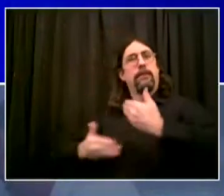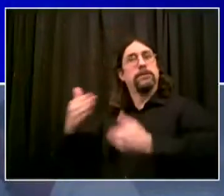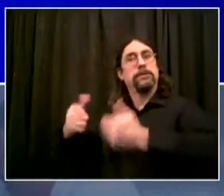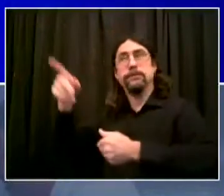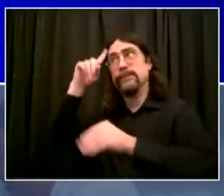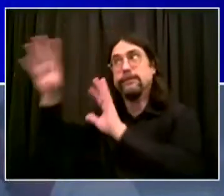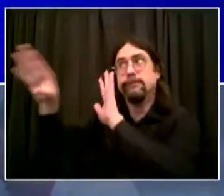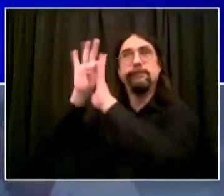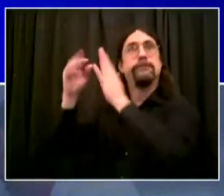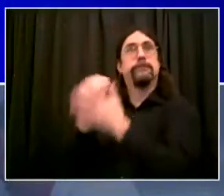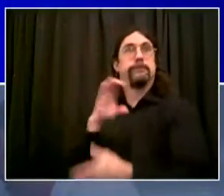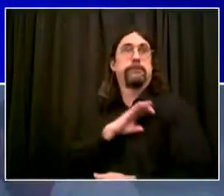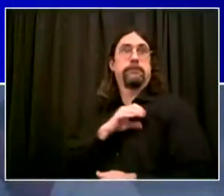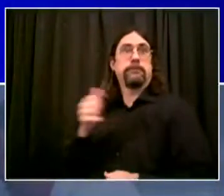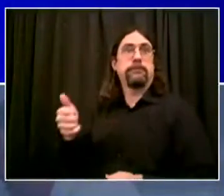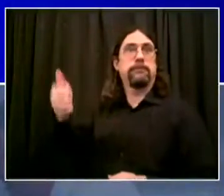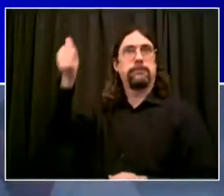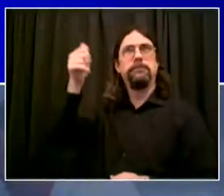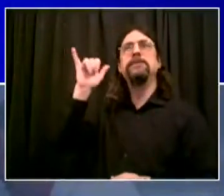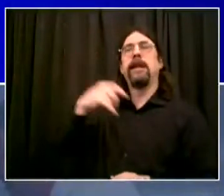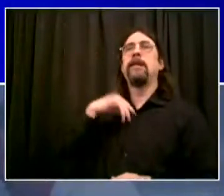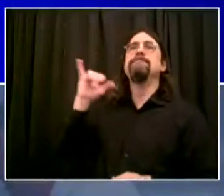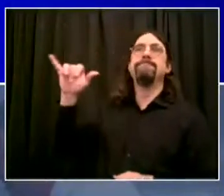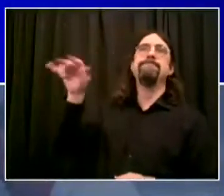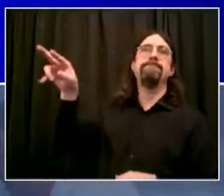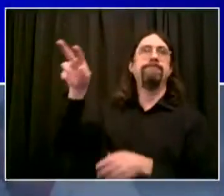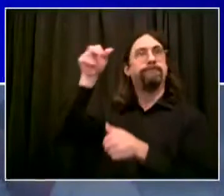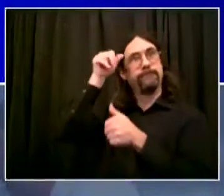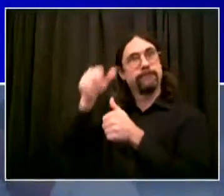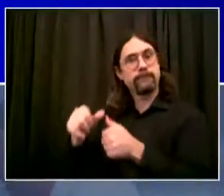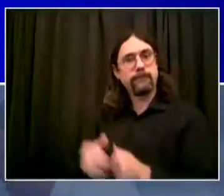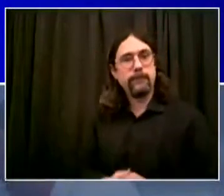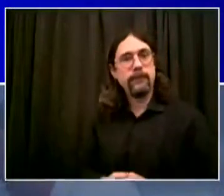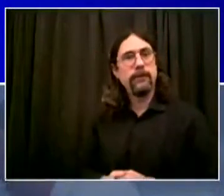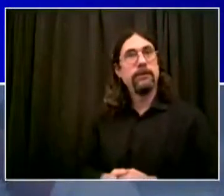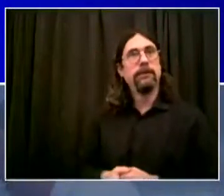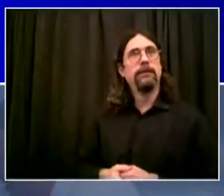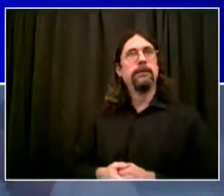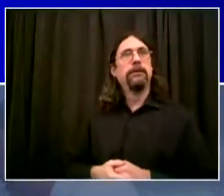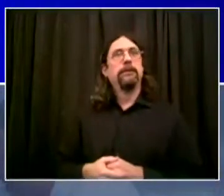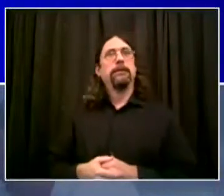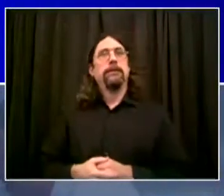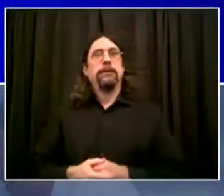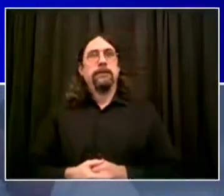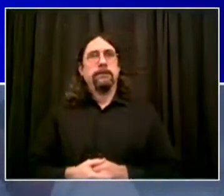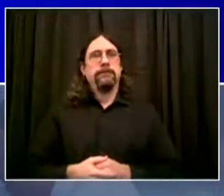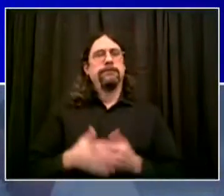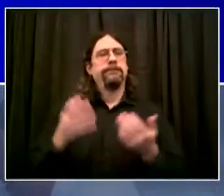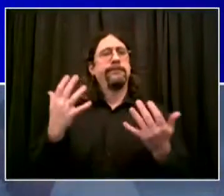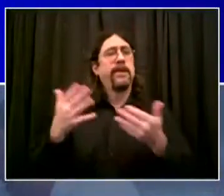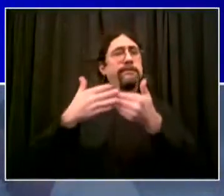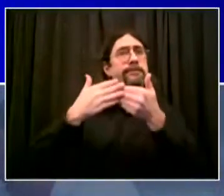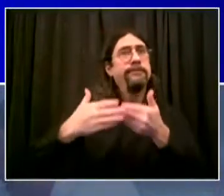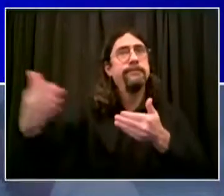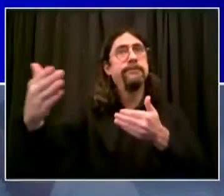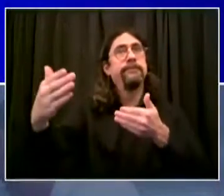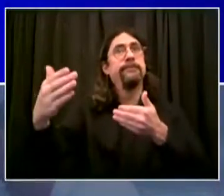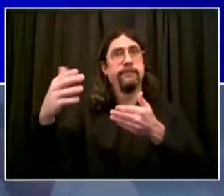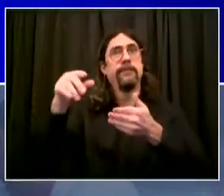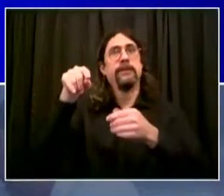roles. When a precinct commander spot comes open, the department will provide, the commissioner will provide to the